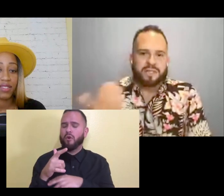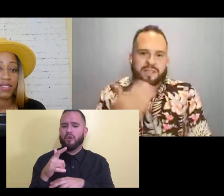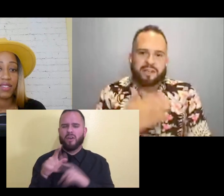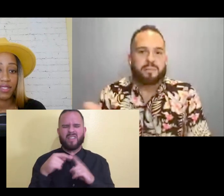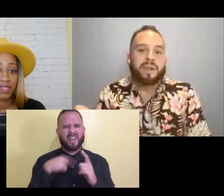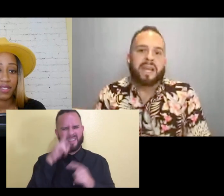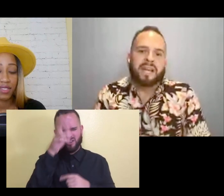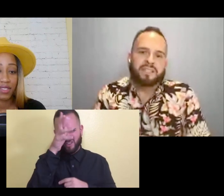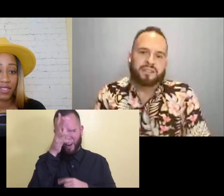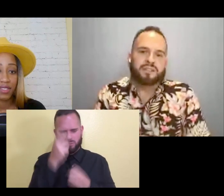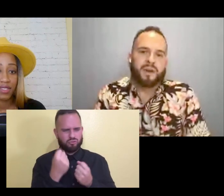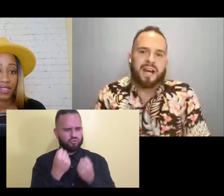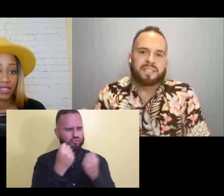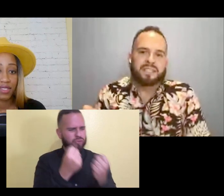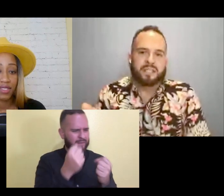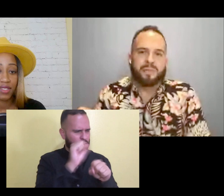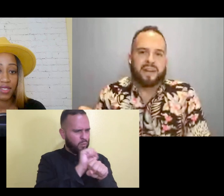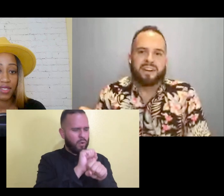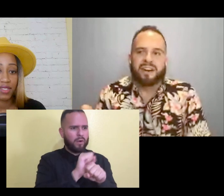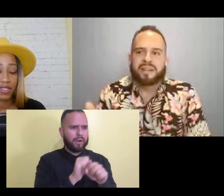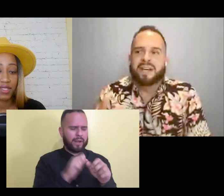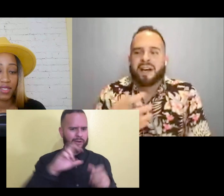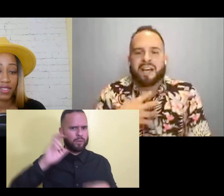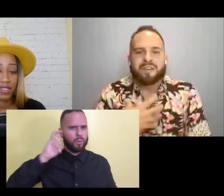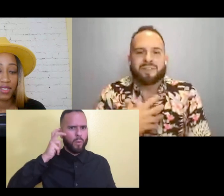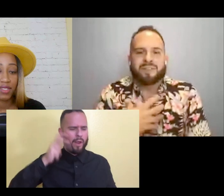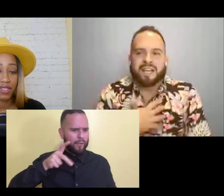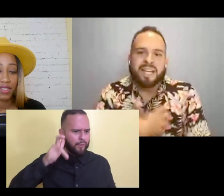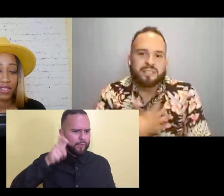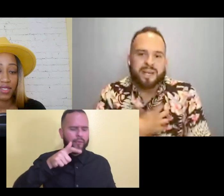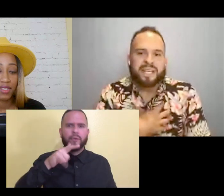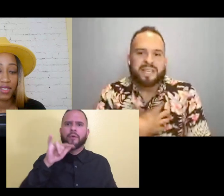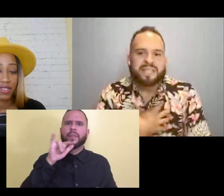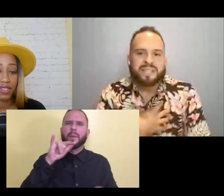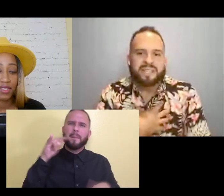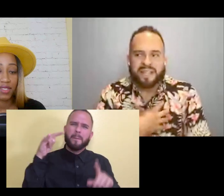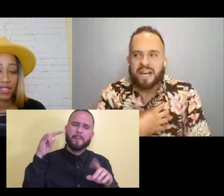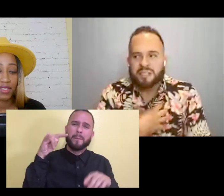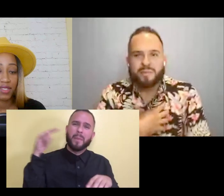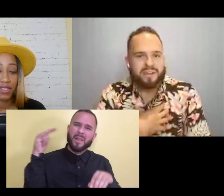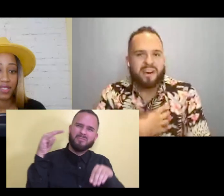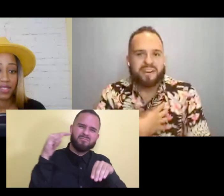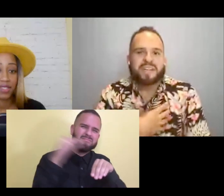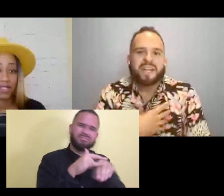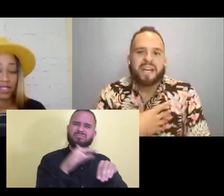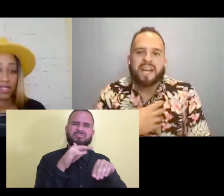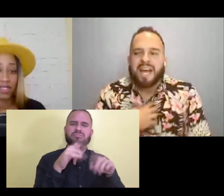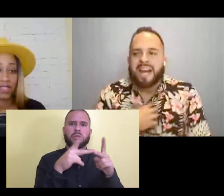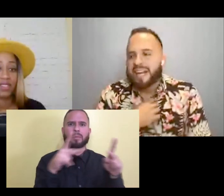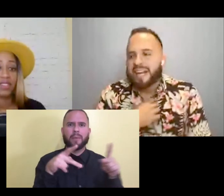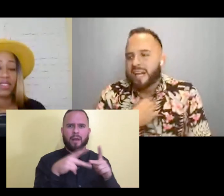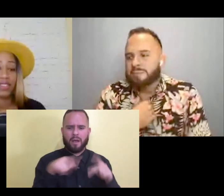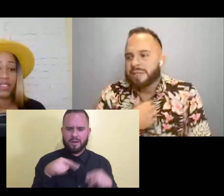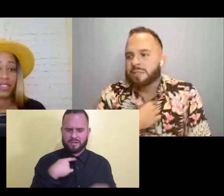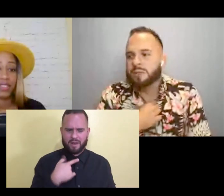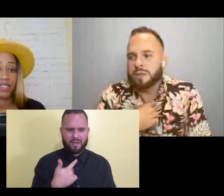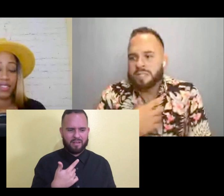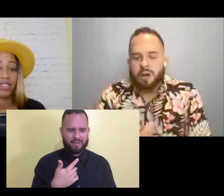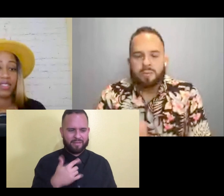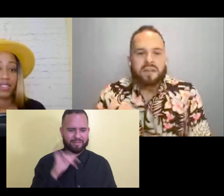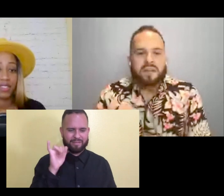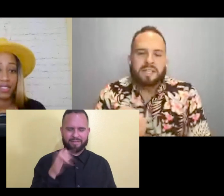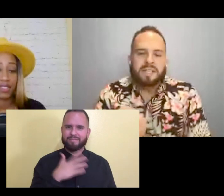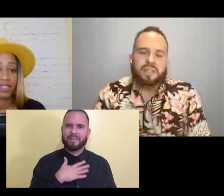this announcement that a plane had just crashed into the Pentagon, and he was like, "That's my kid, like that's my daughter." And I mean,